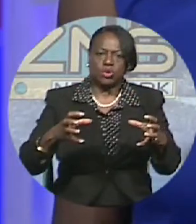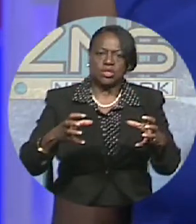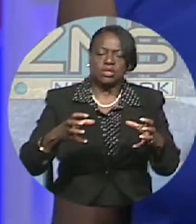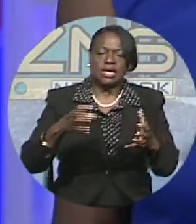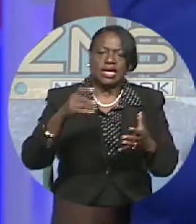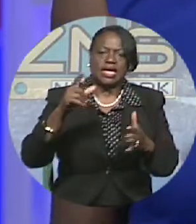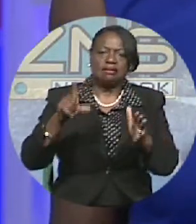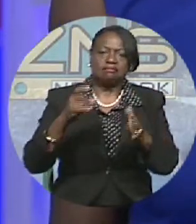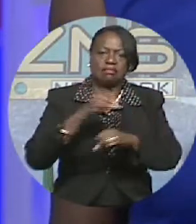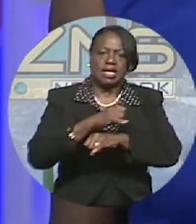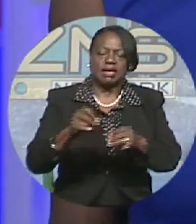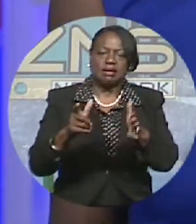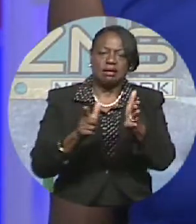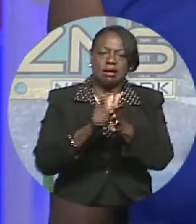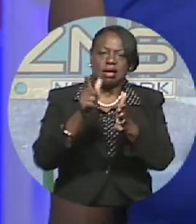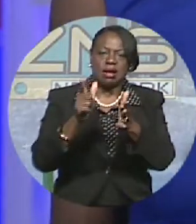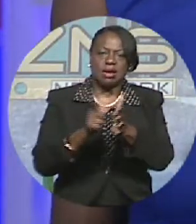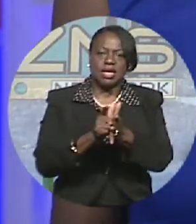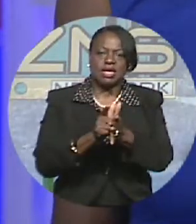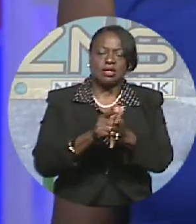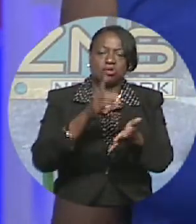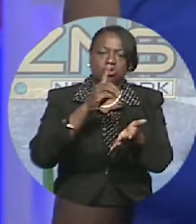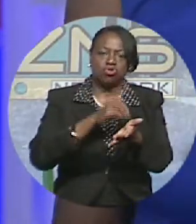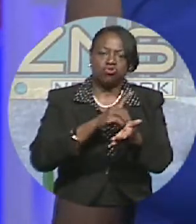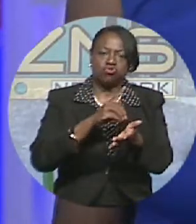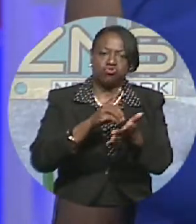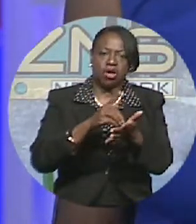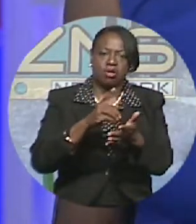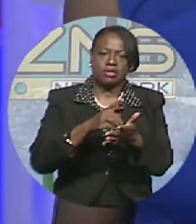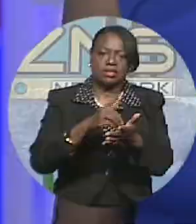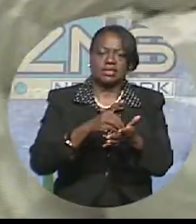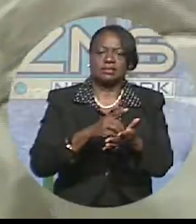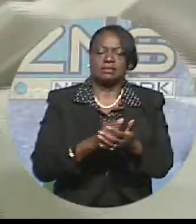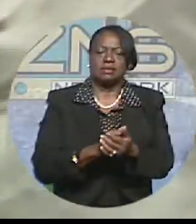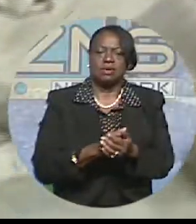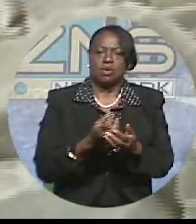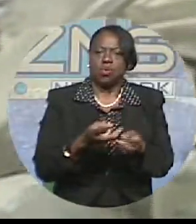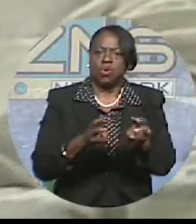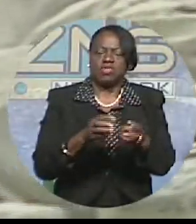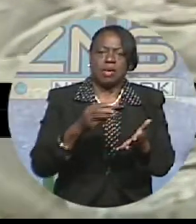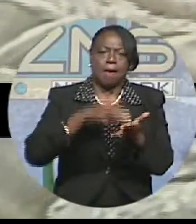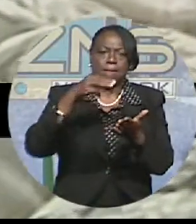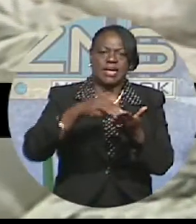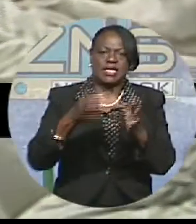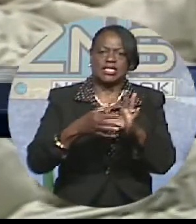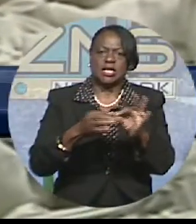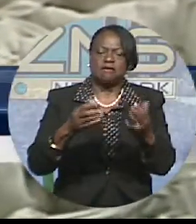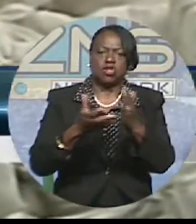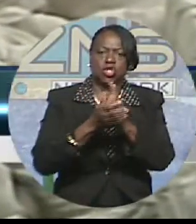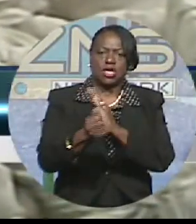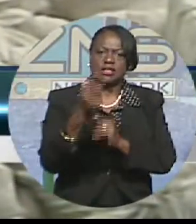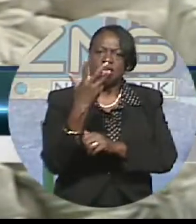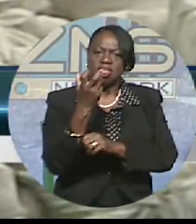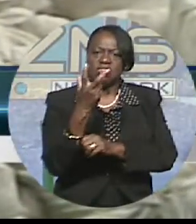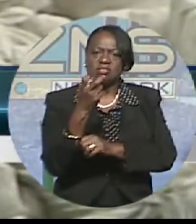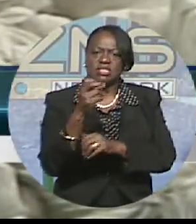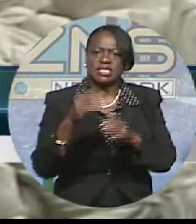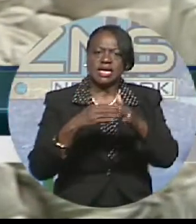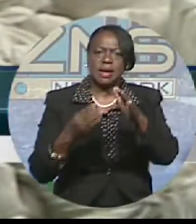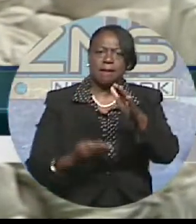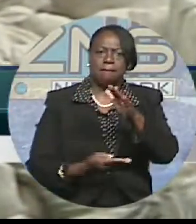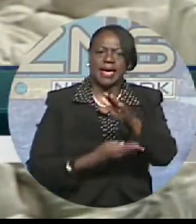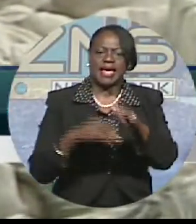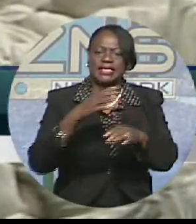dollars. From our Northern Service News Desk, Shashina Roll reports. 13 crocus sacks of marijuana and a